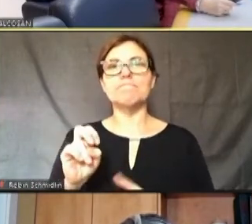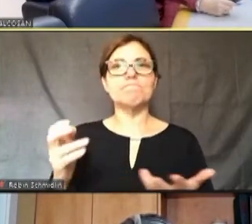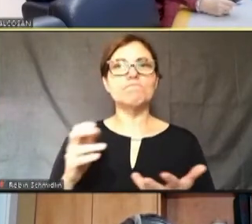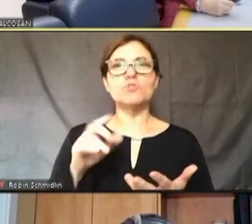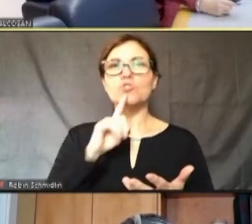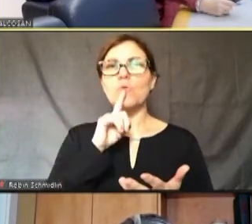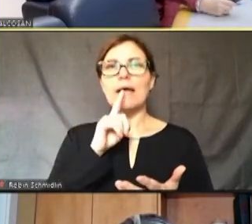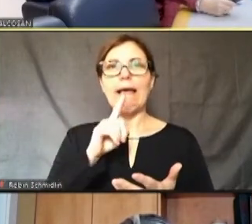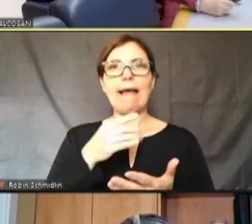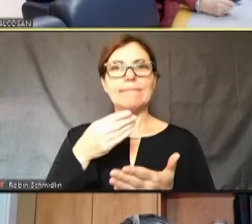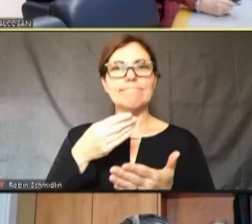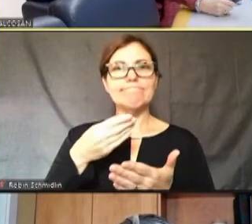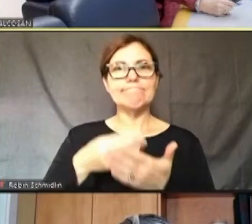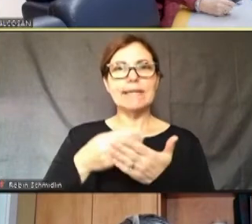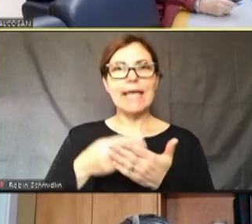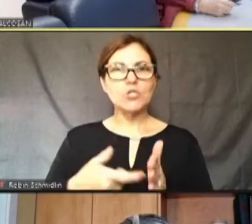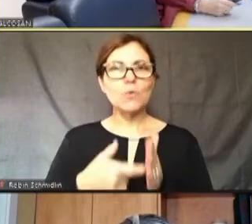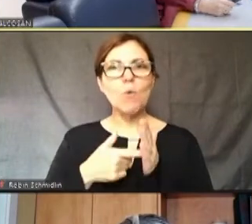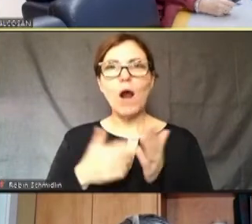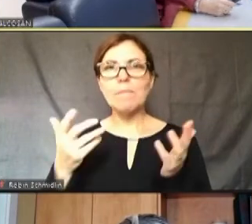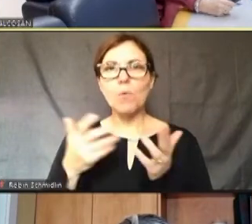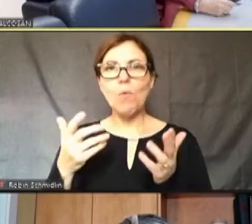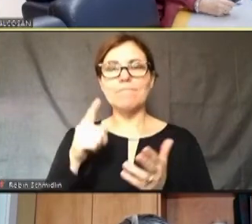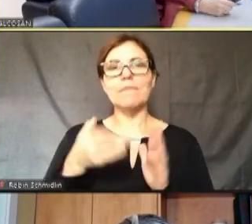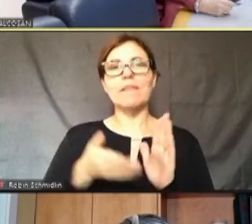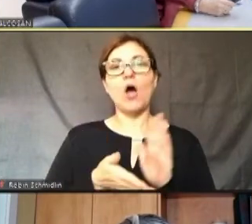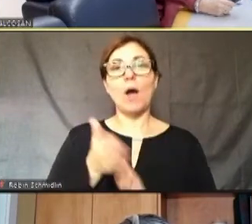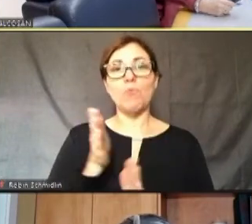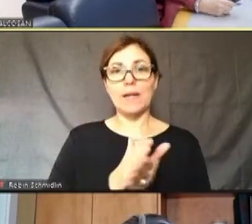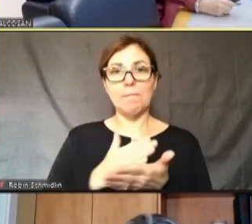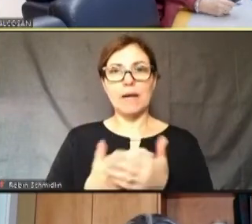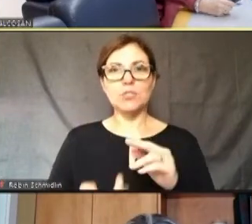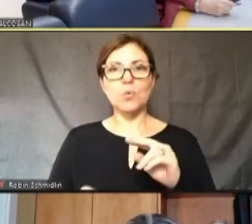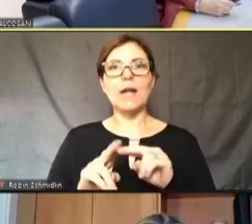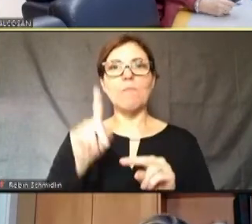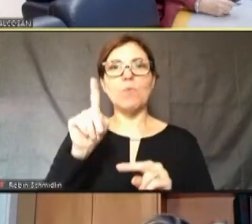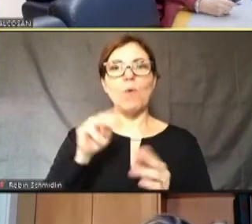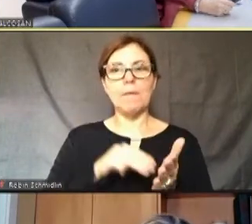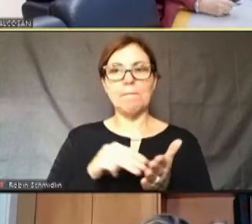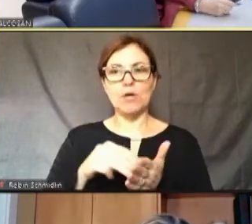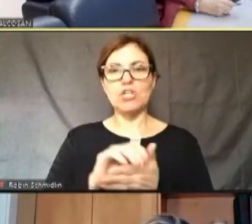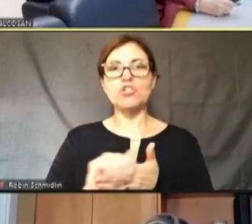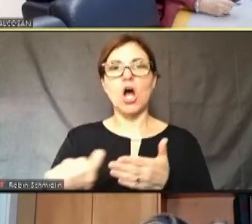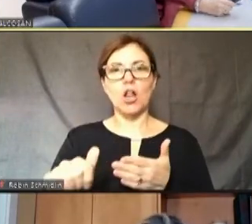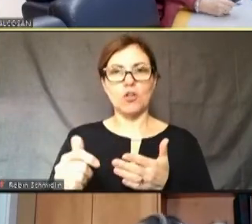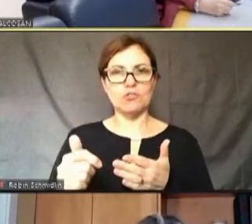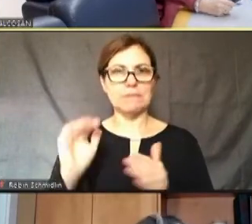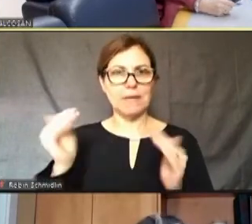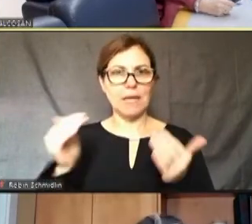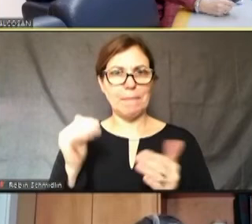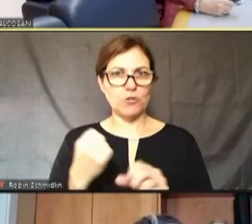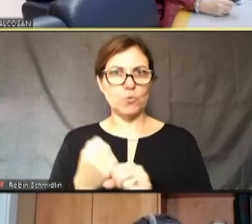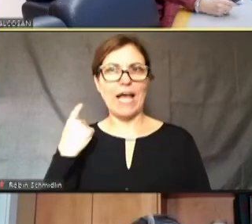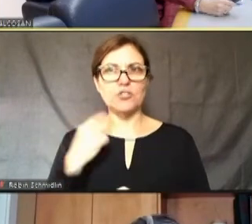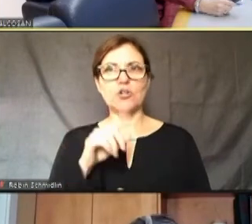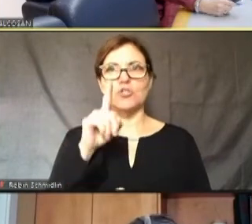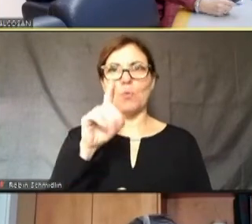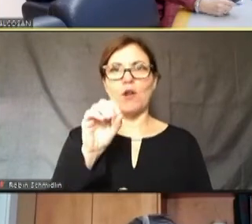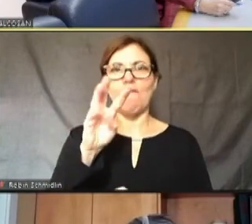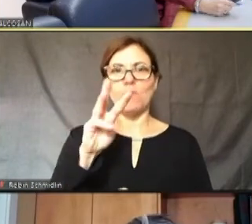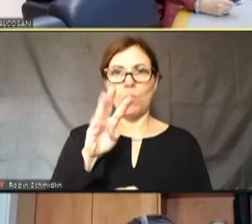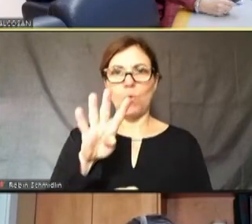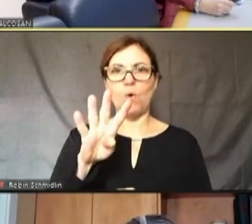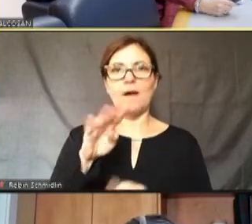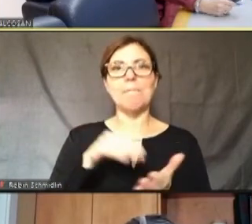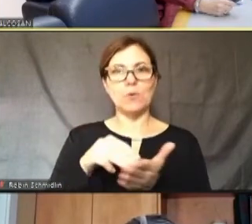cash requirement? Operating budget went up about $1 million from where we were last year, so $104 million. Our